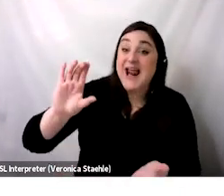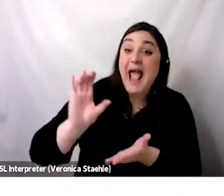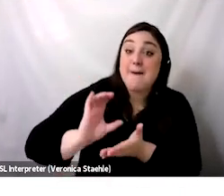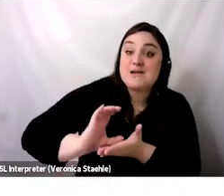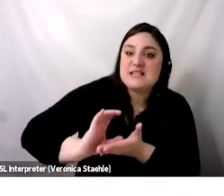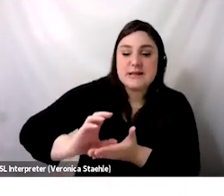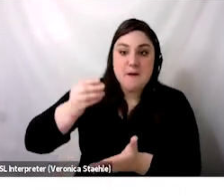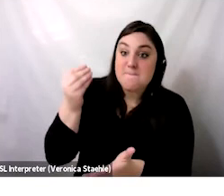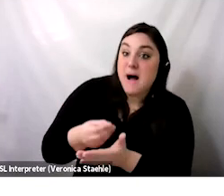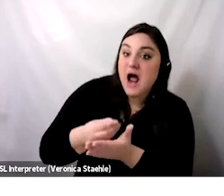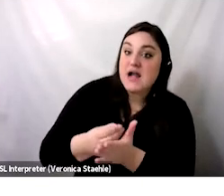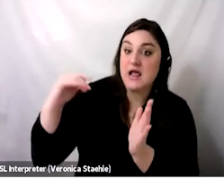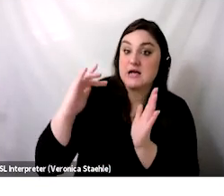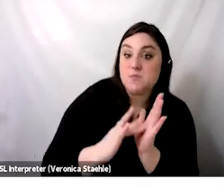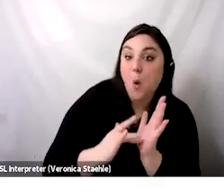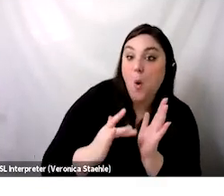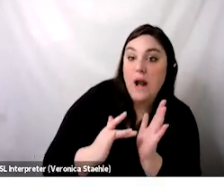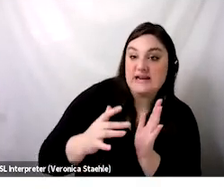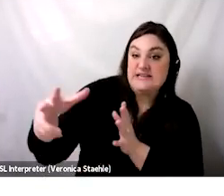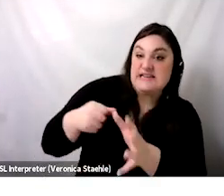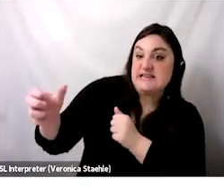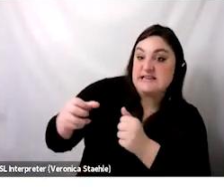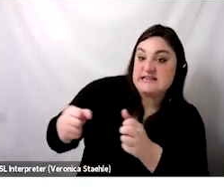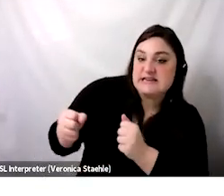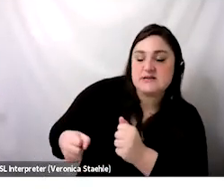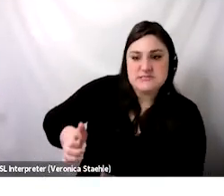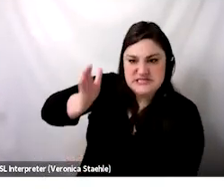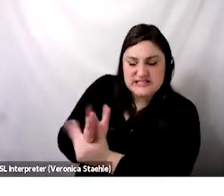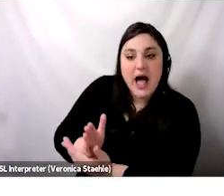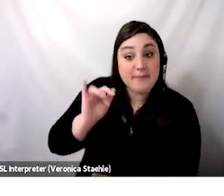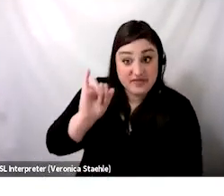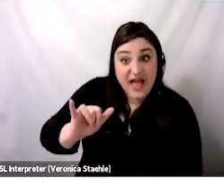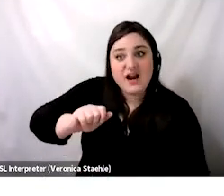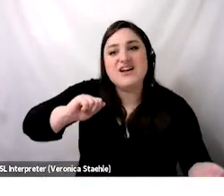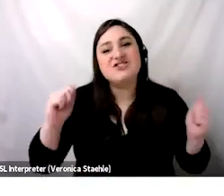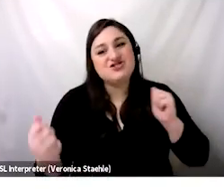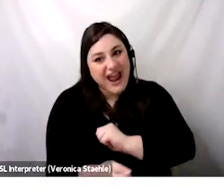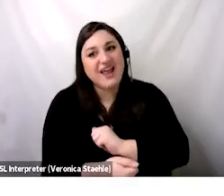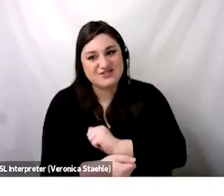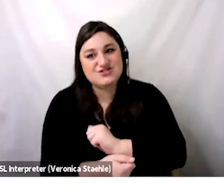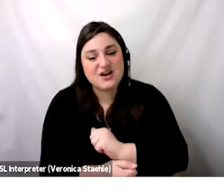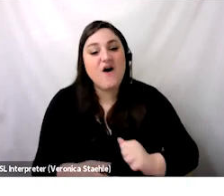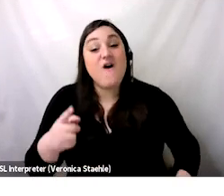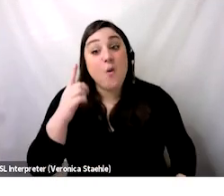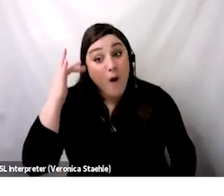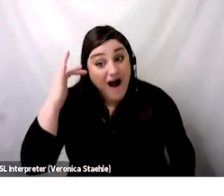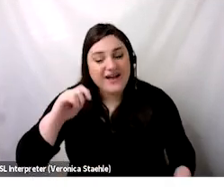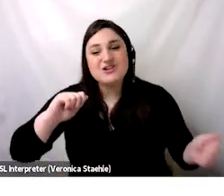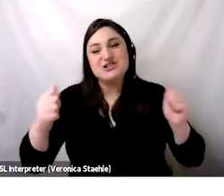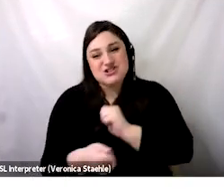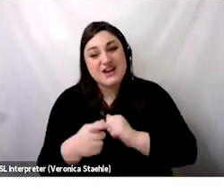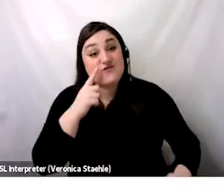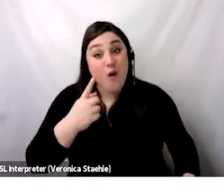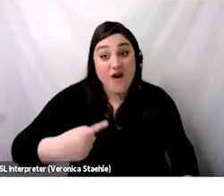that has been exploitative and extractive, and changing the way whereby the people who have been marginalized for